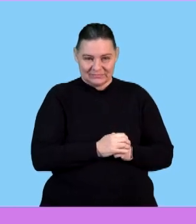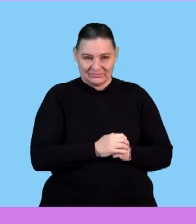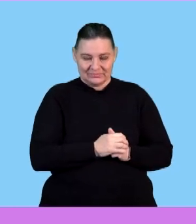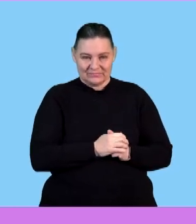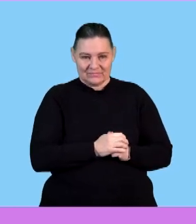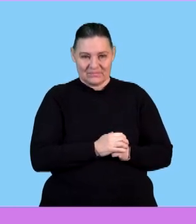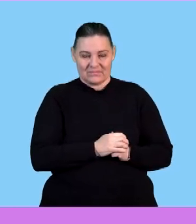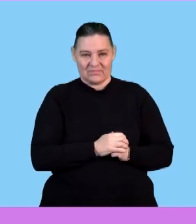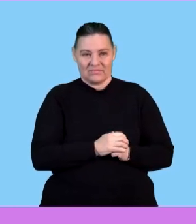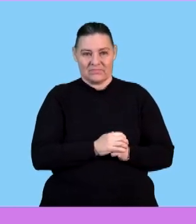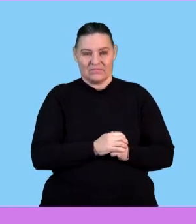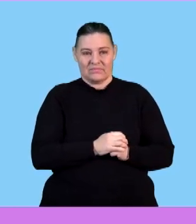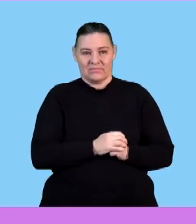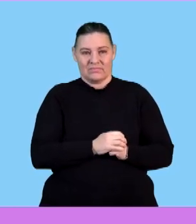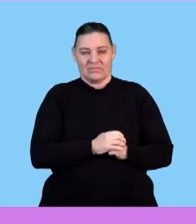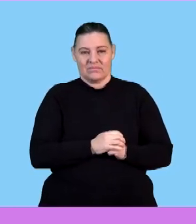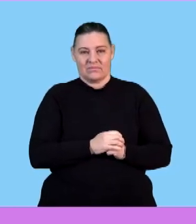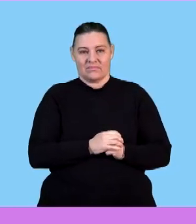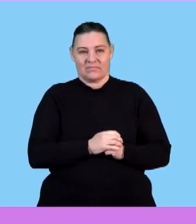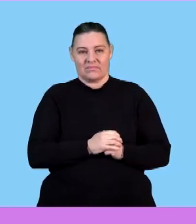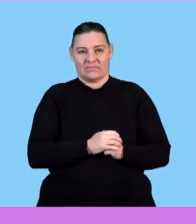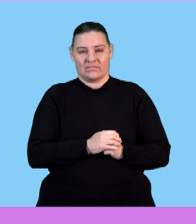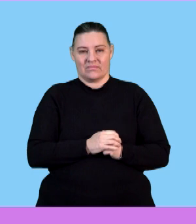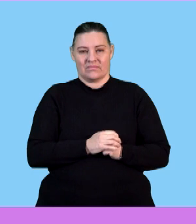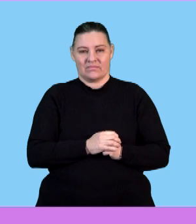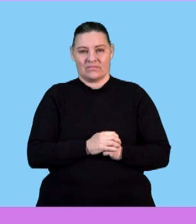again. Yes, including